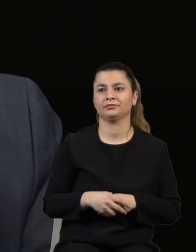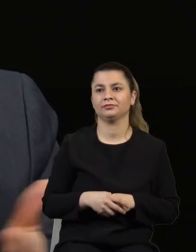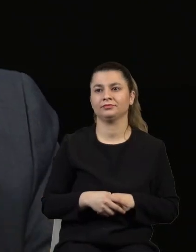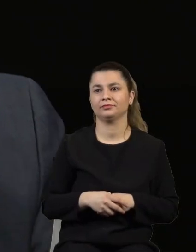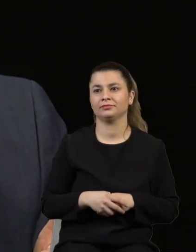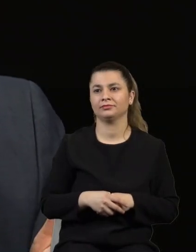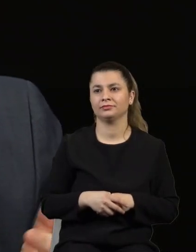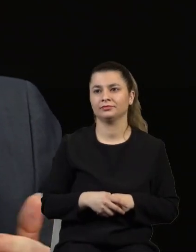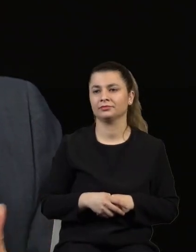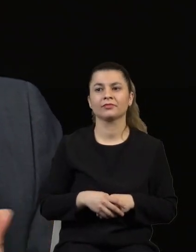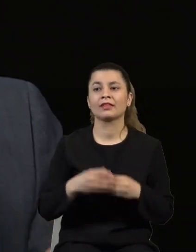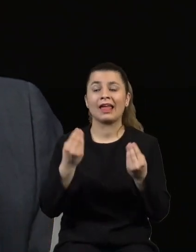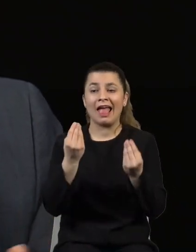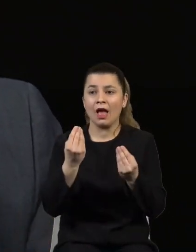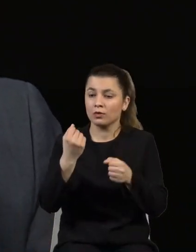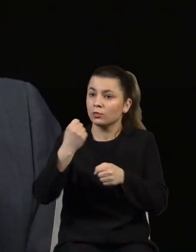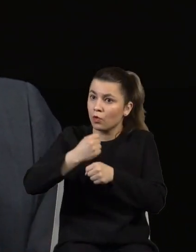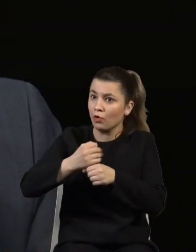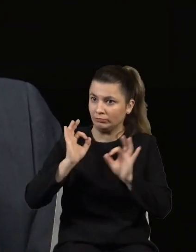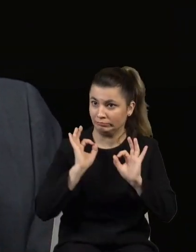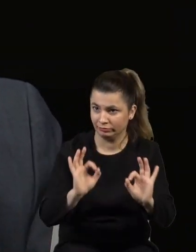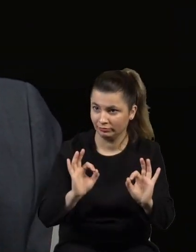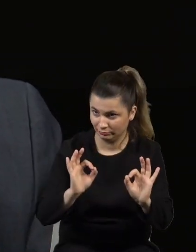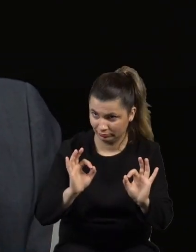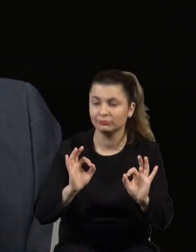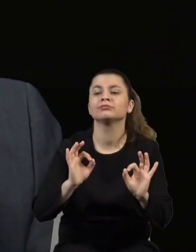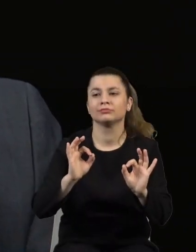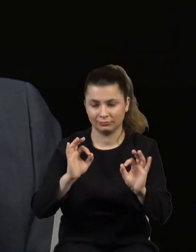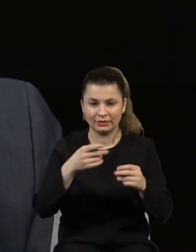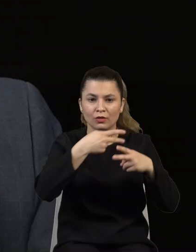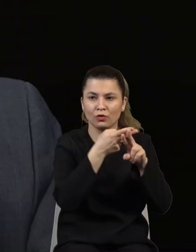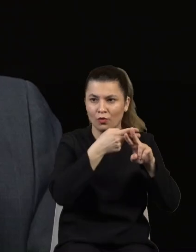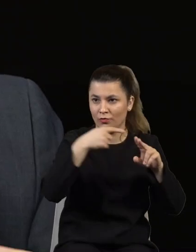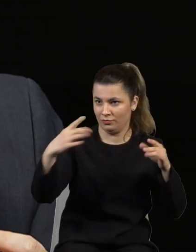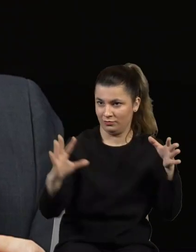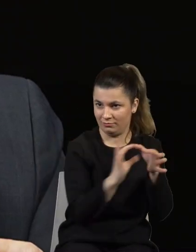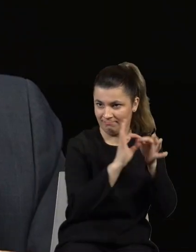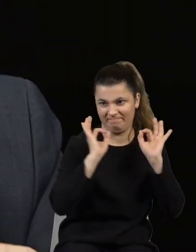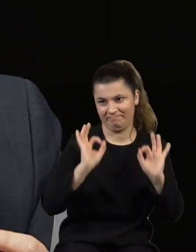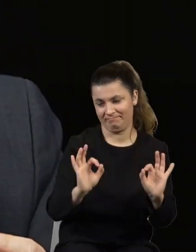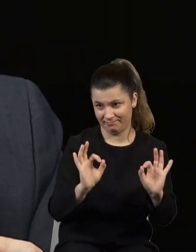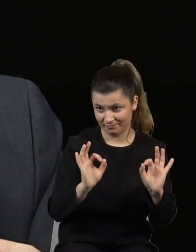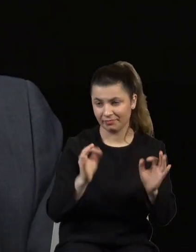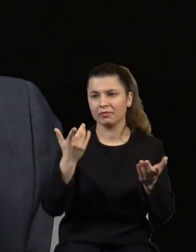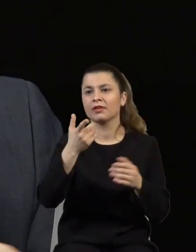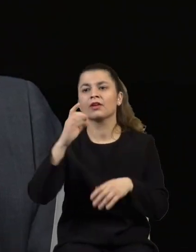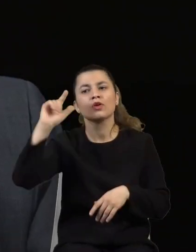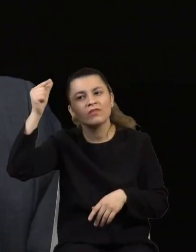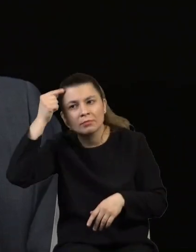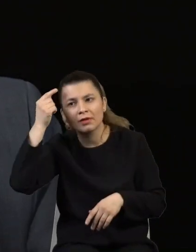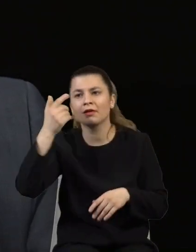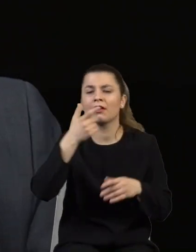we will have to see the administrations and those who implement it, that all